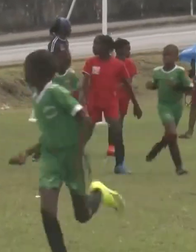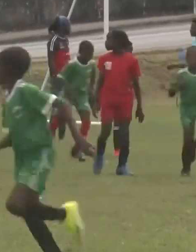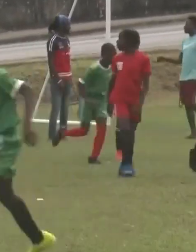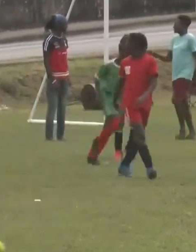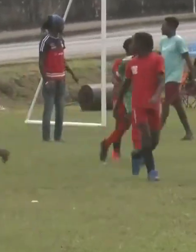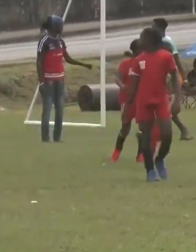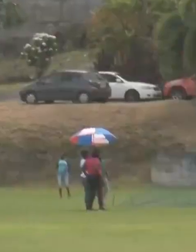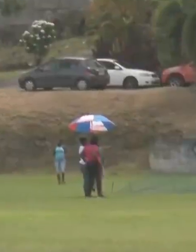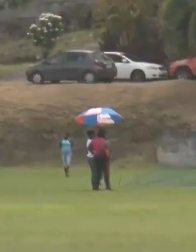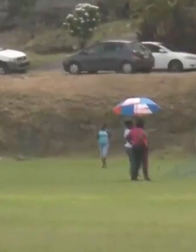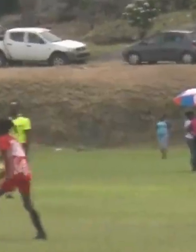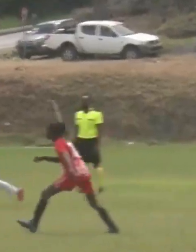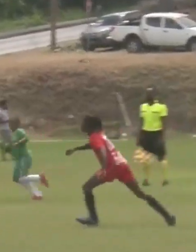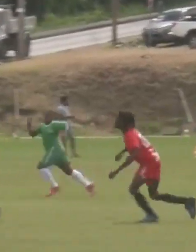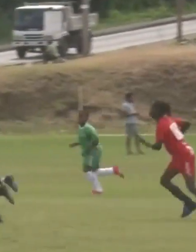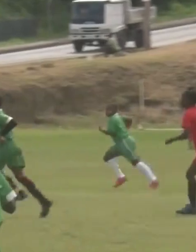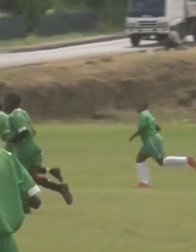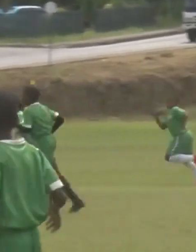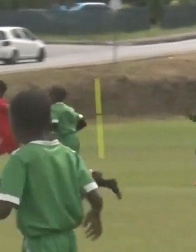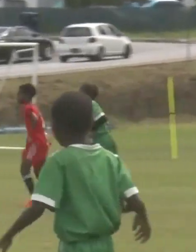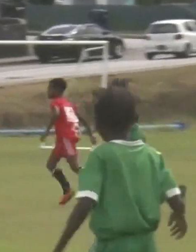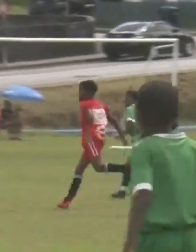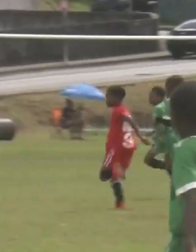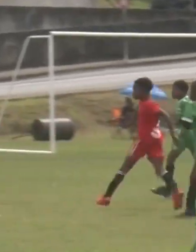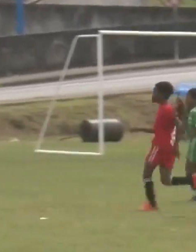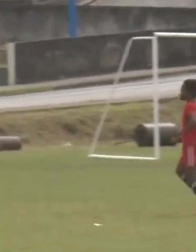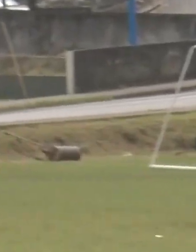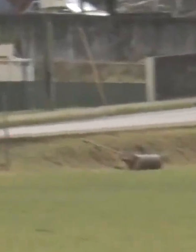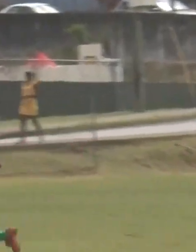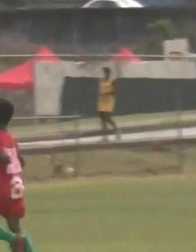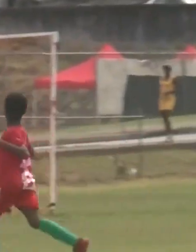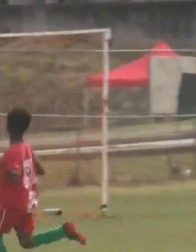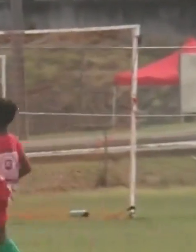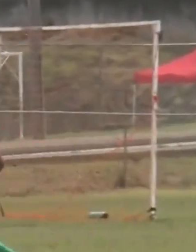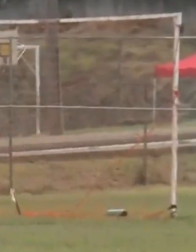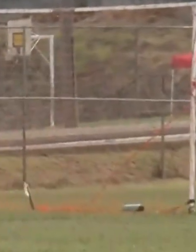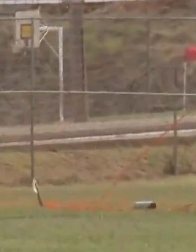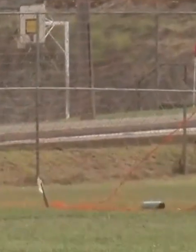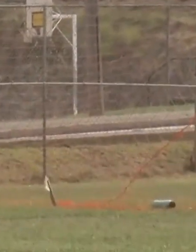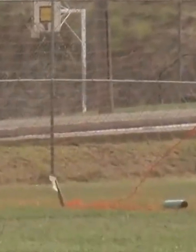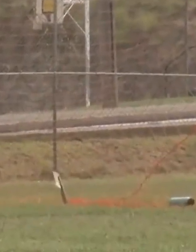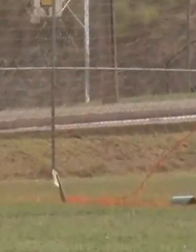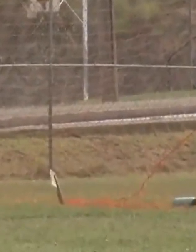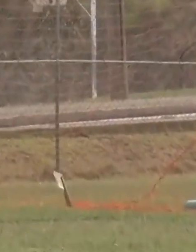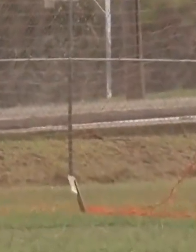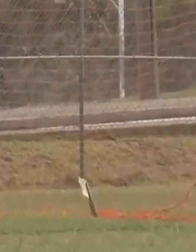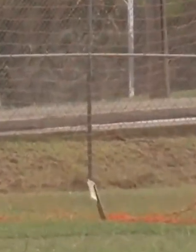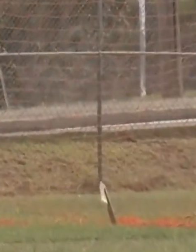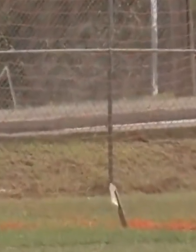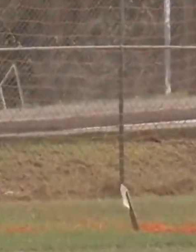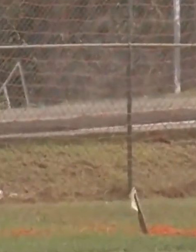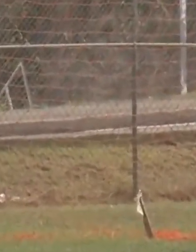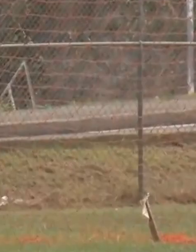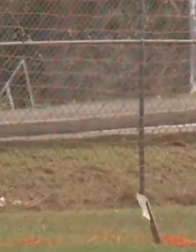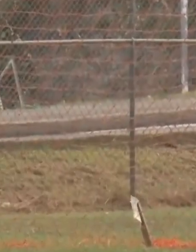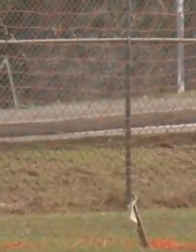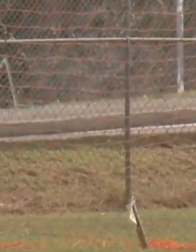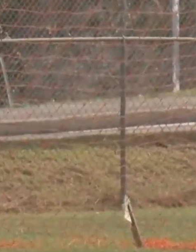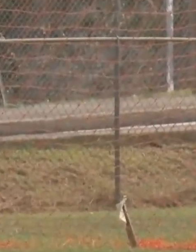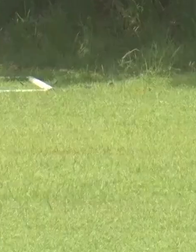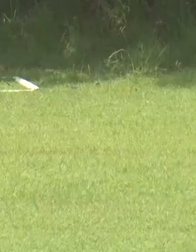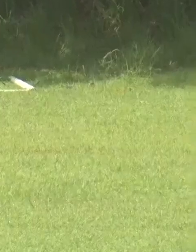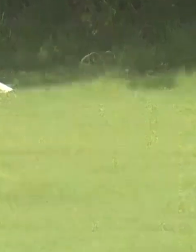him. Here they attempt again, but there's no way St. Cyprian's will be conceding today. And then all it took was a single goal